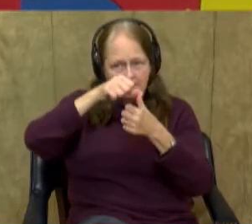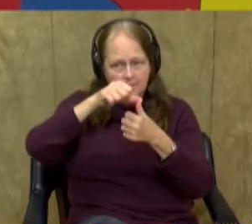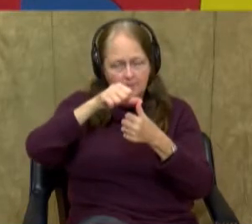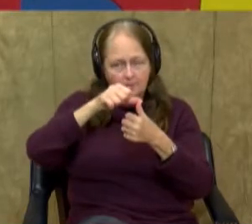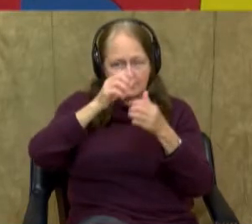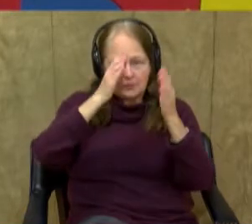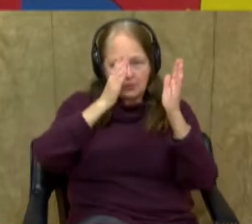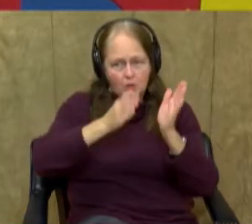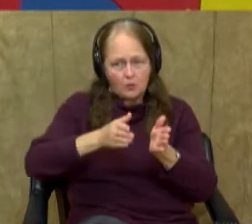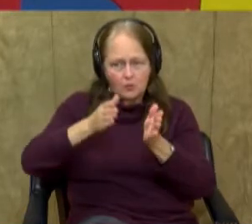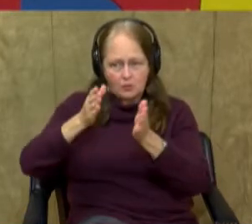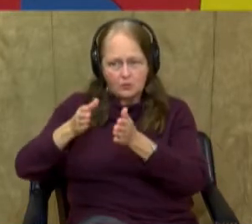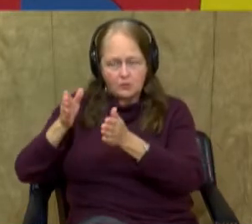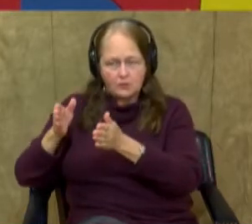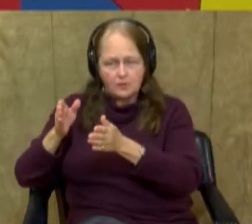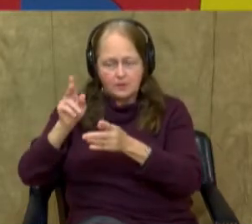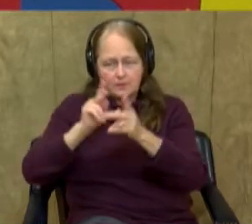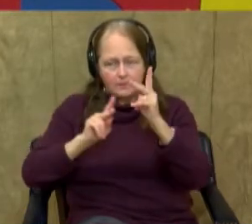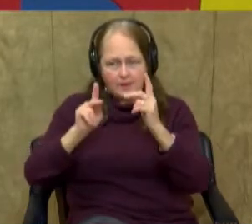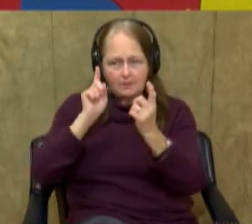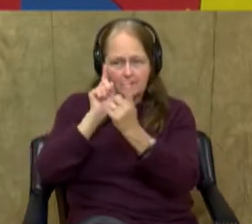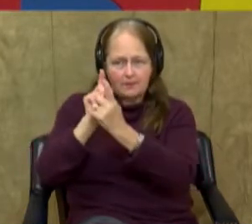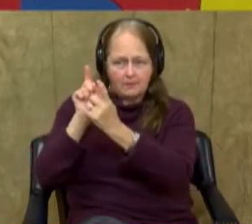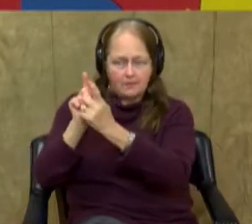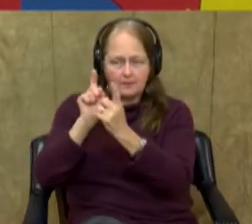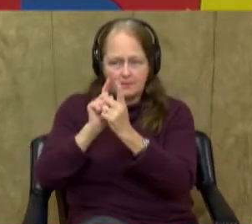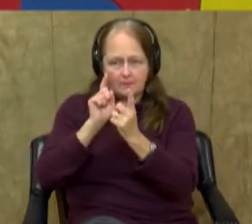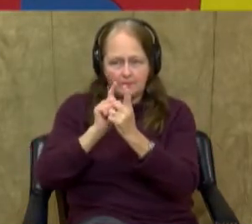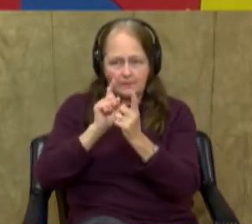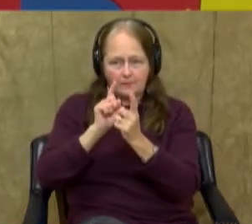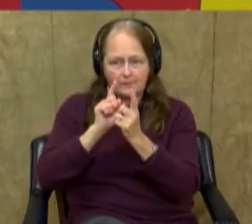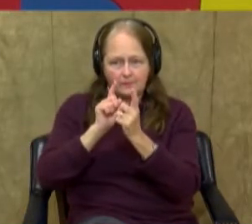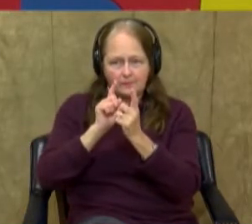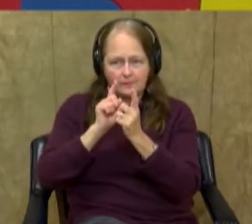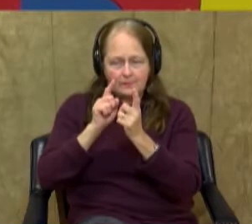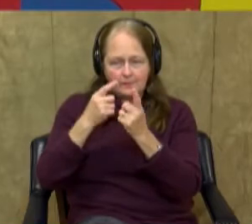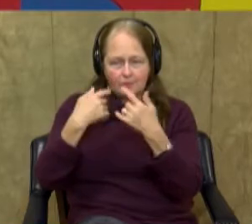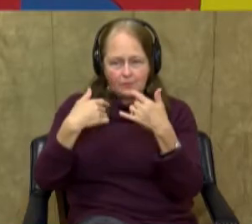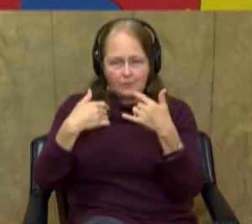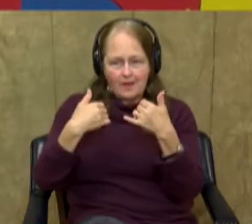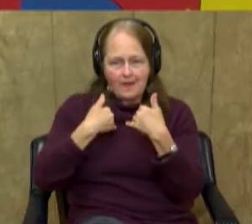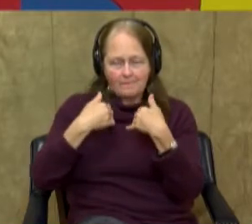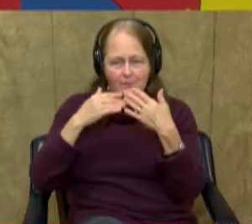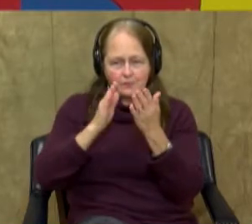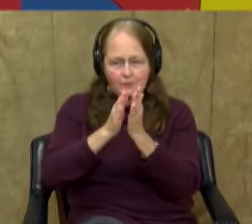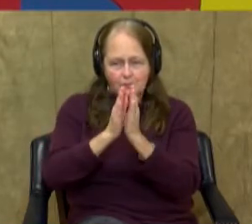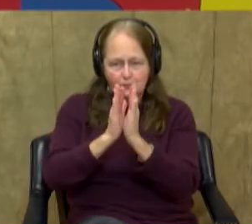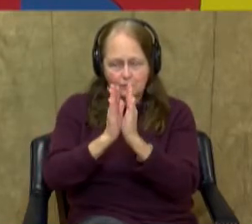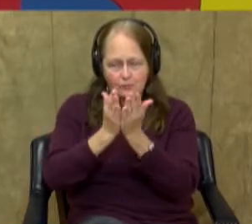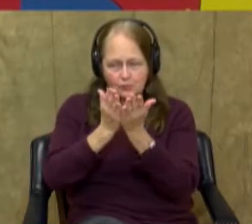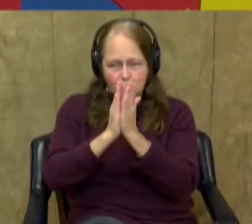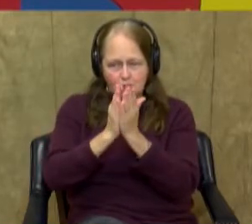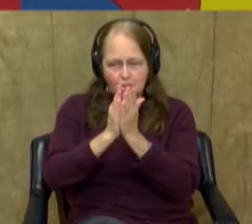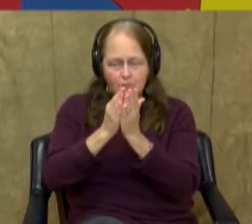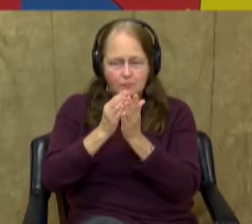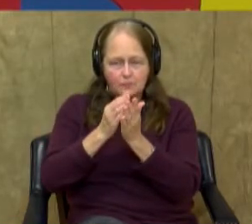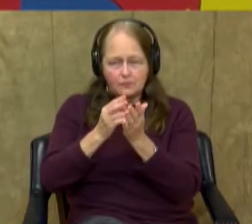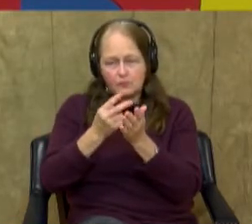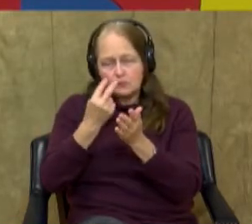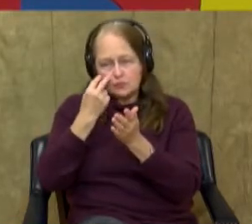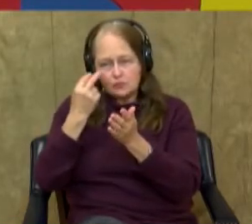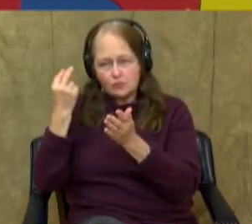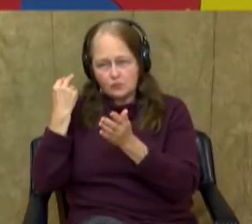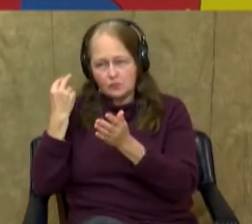the order of the people that he met. But the great thing is, we have our book, so we can always look back at our